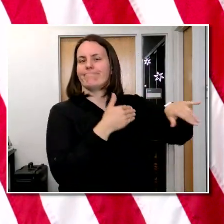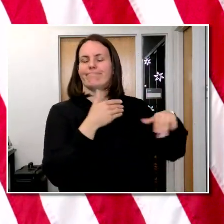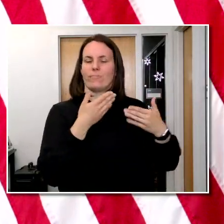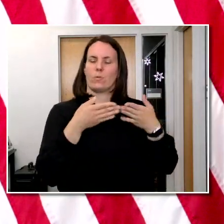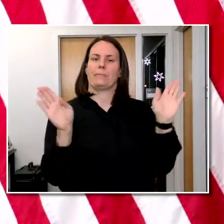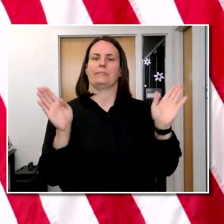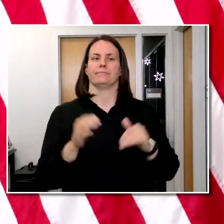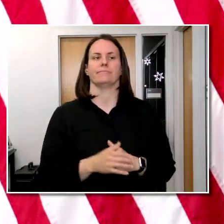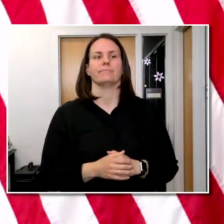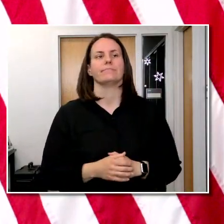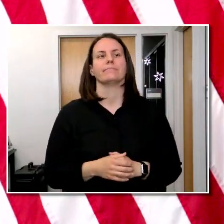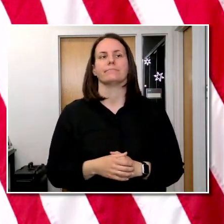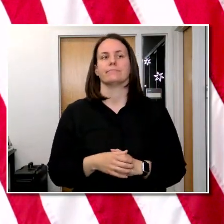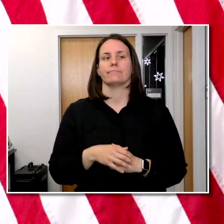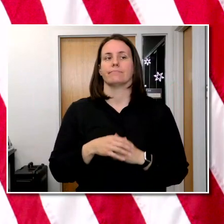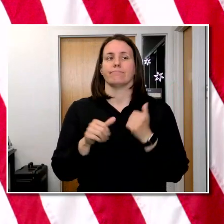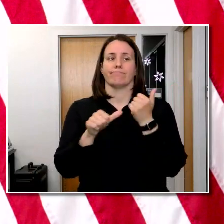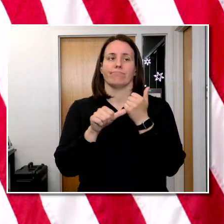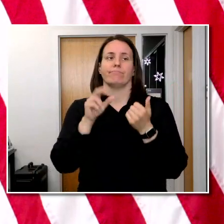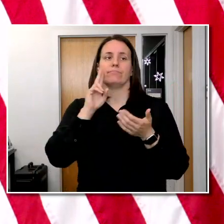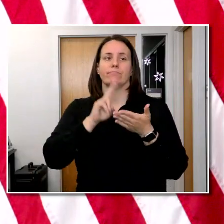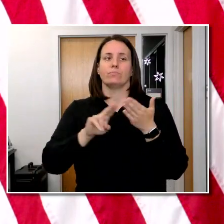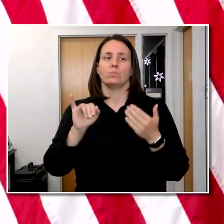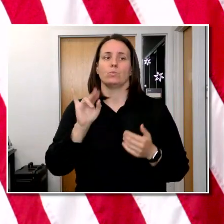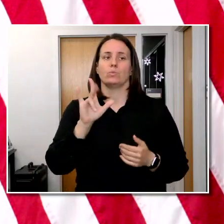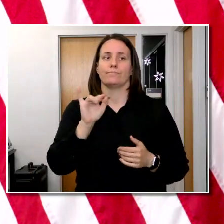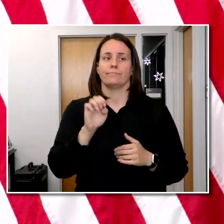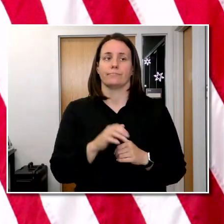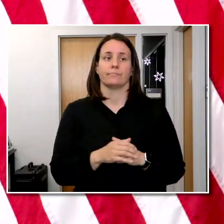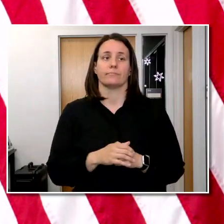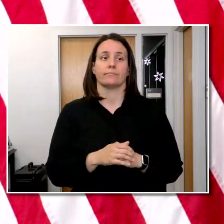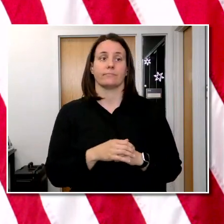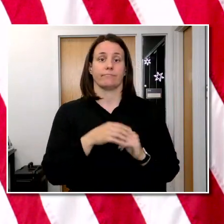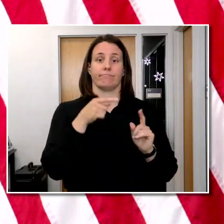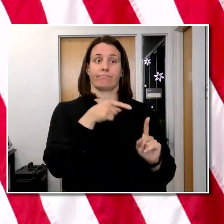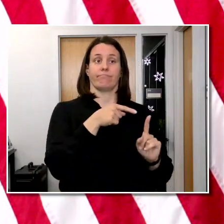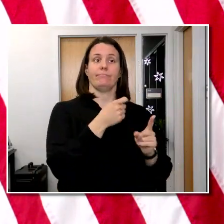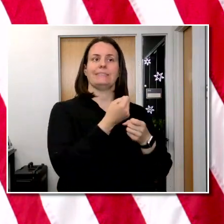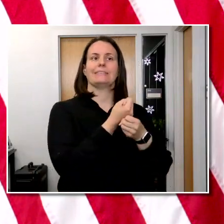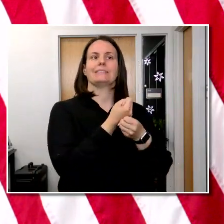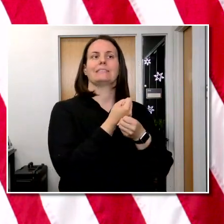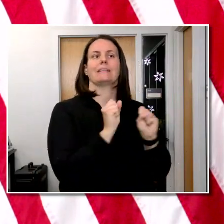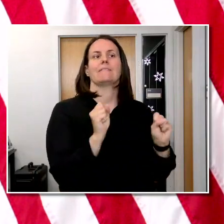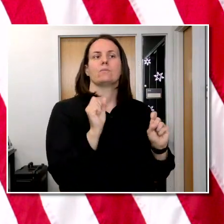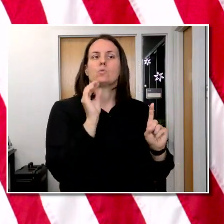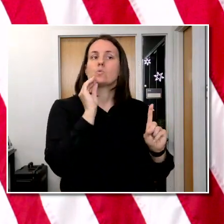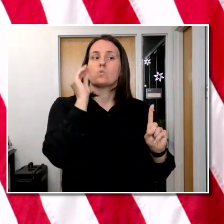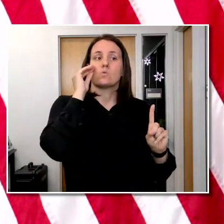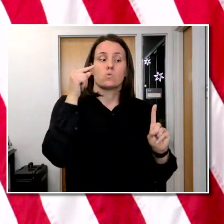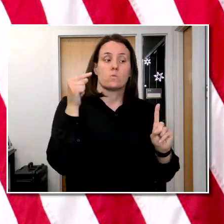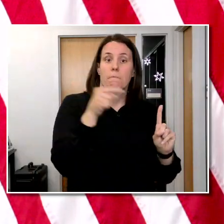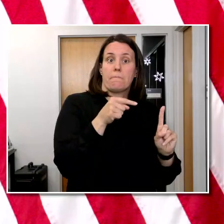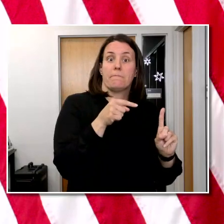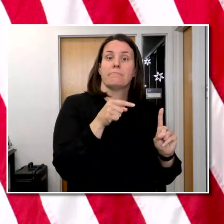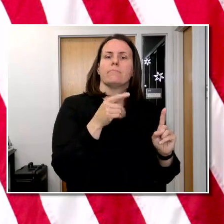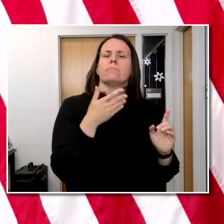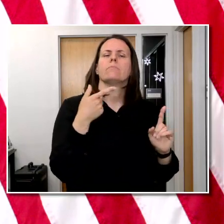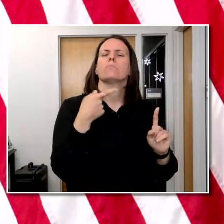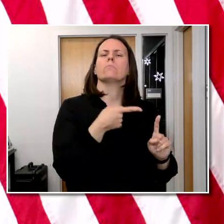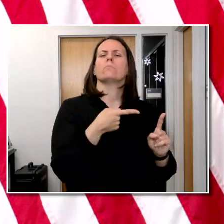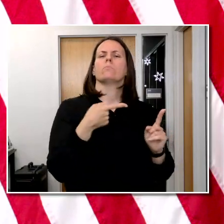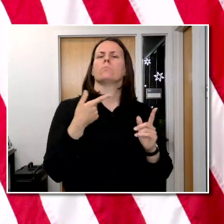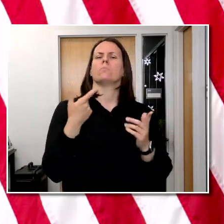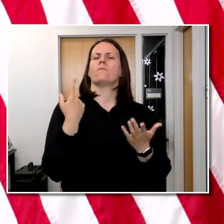order reduces the amount of interaction between people in order to reduce spread of this very